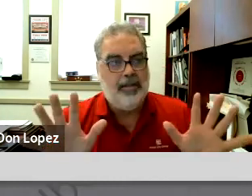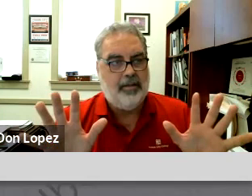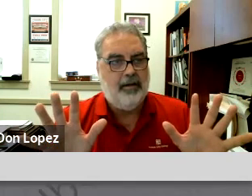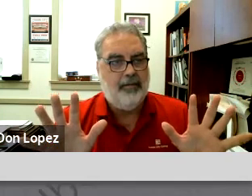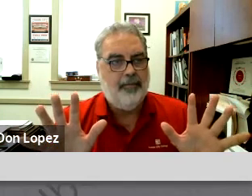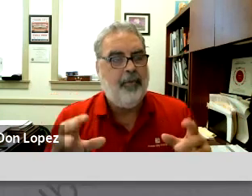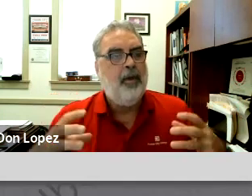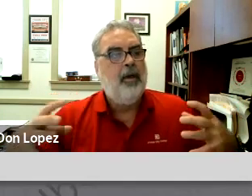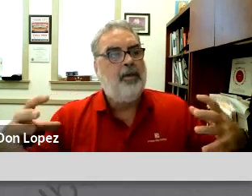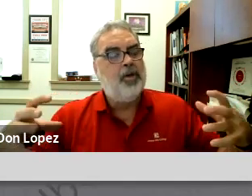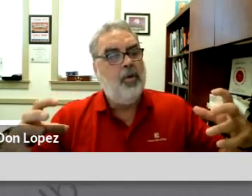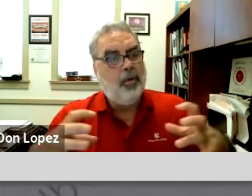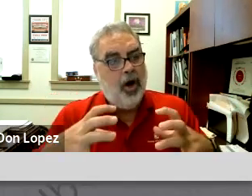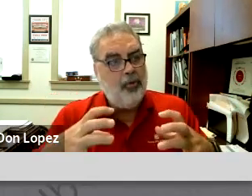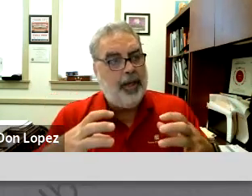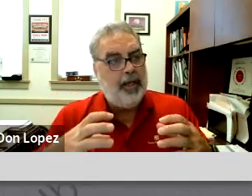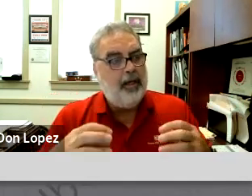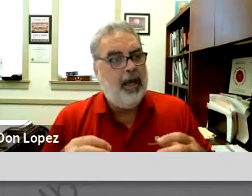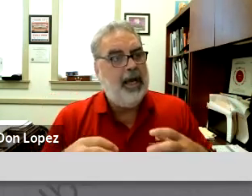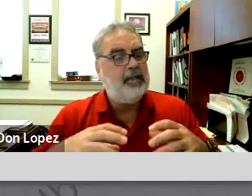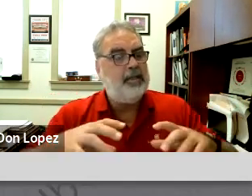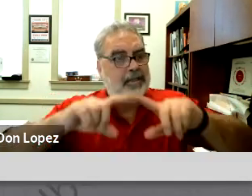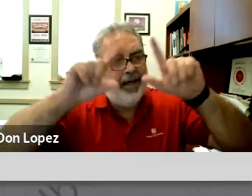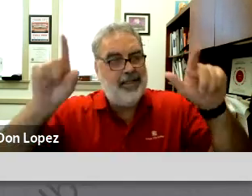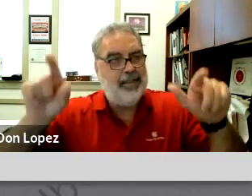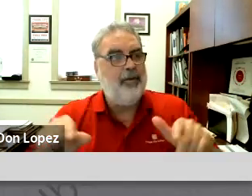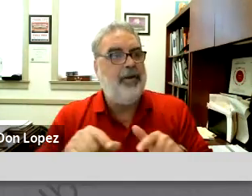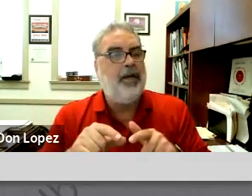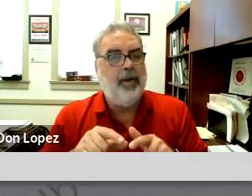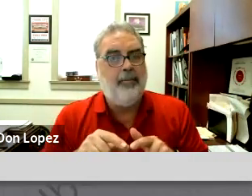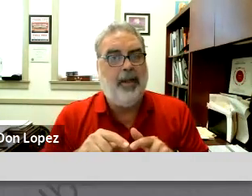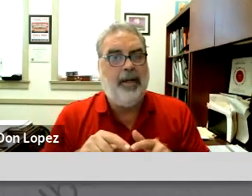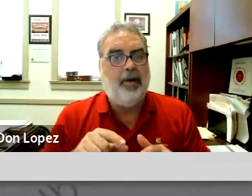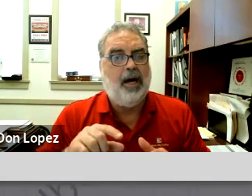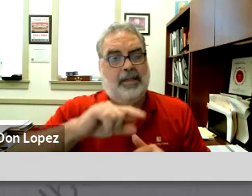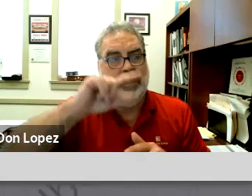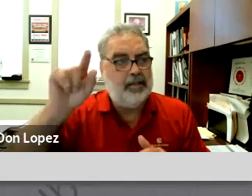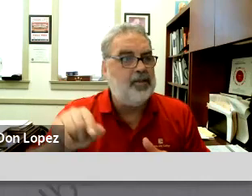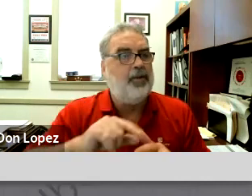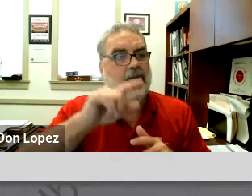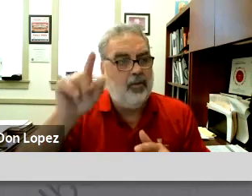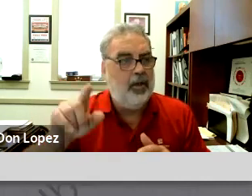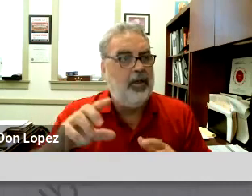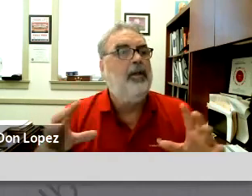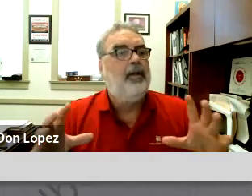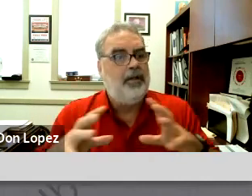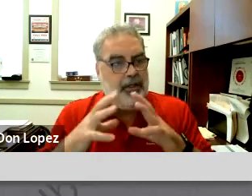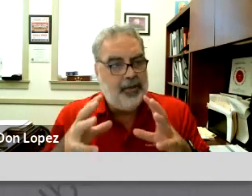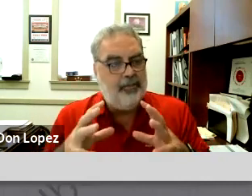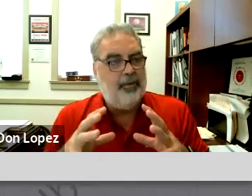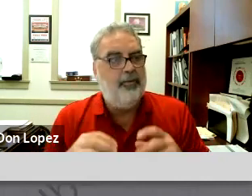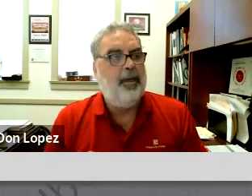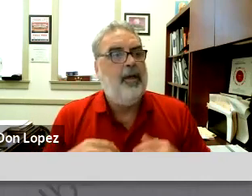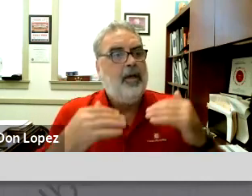all kinds of stuff. And so what we're hoping, as this concept of an integrated planning process, a circular one,